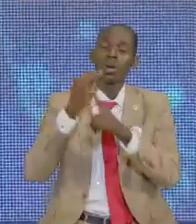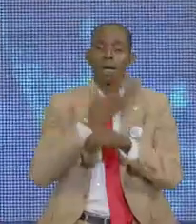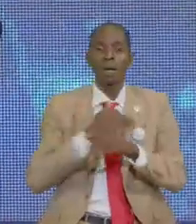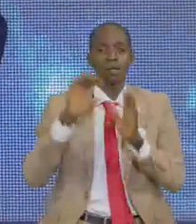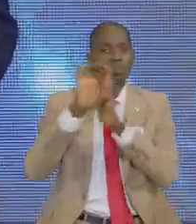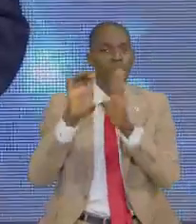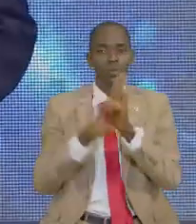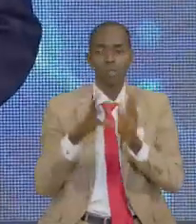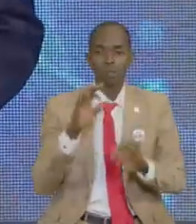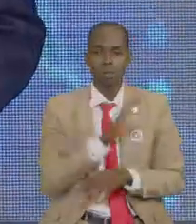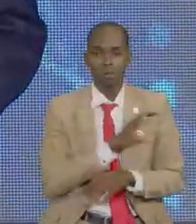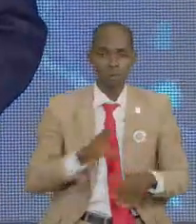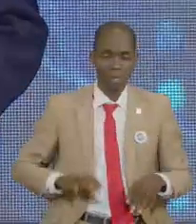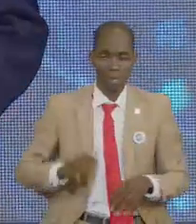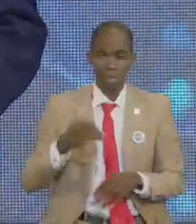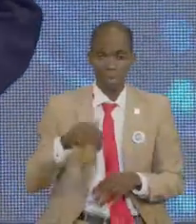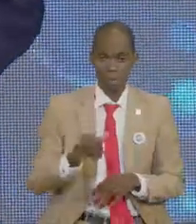Christ.